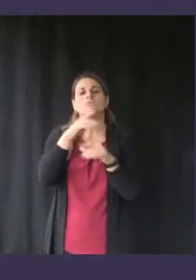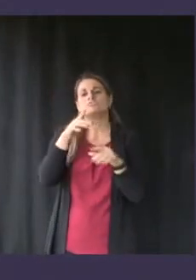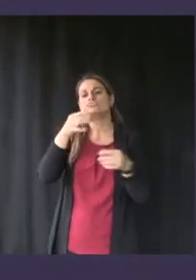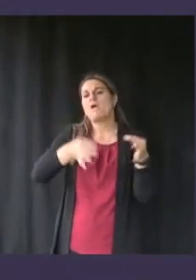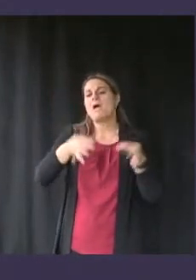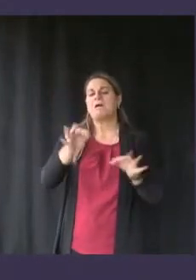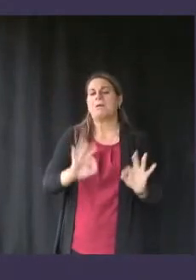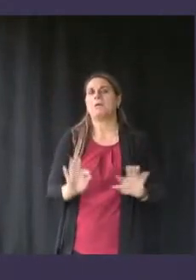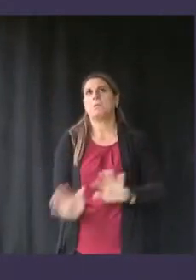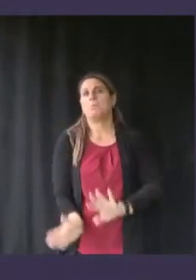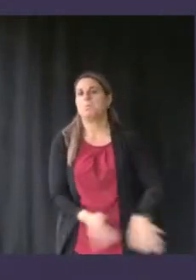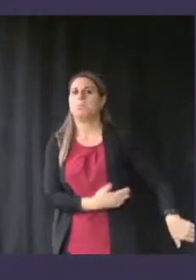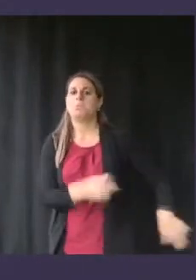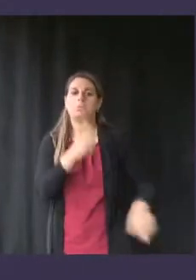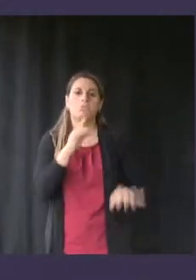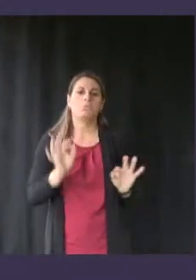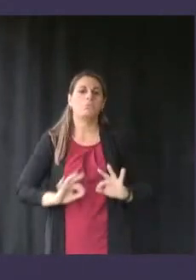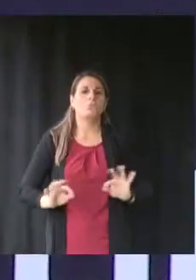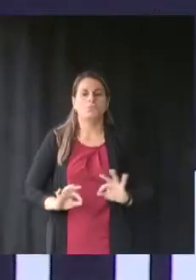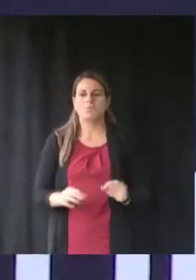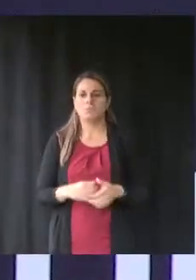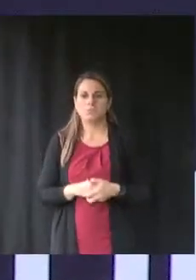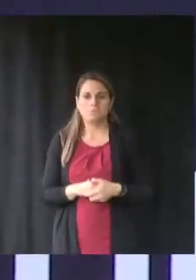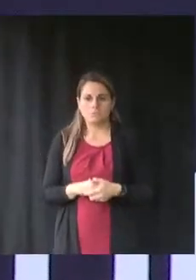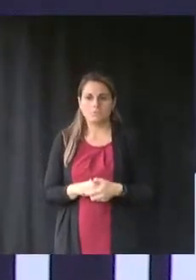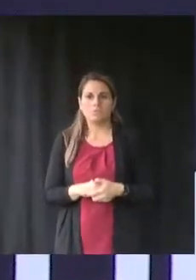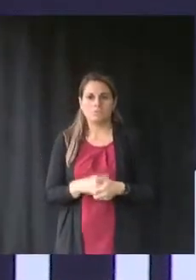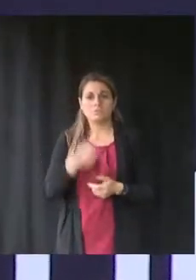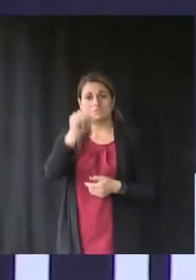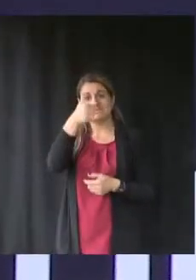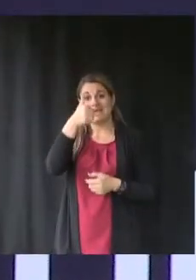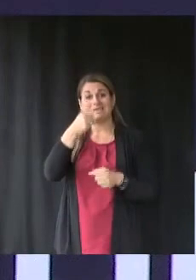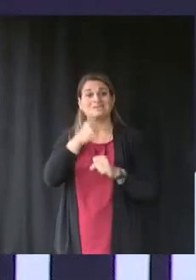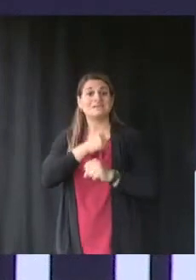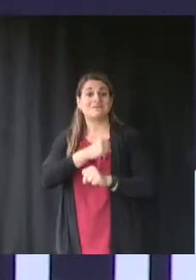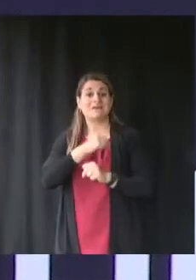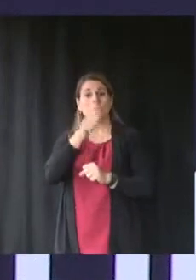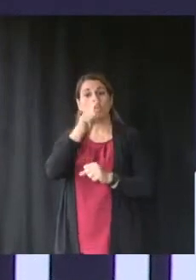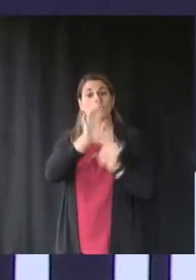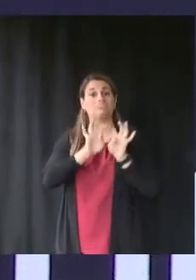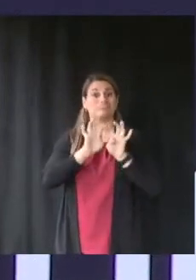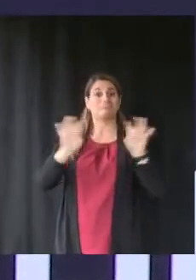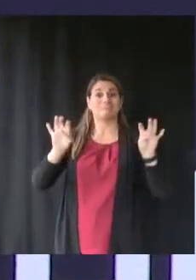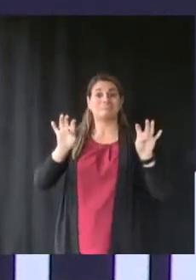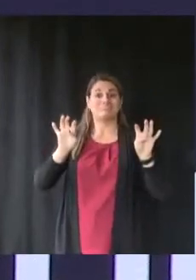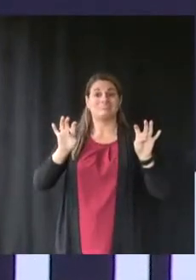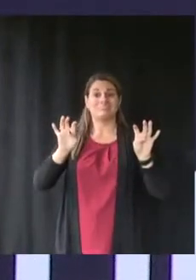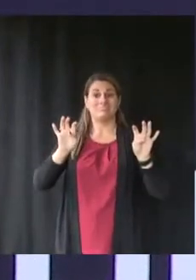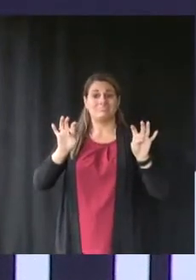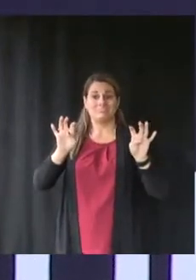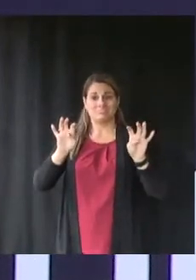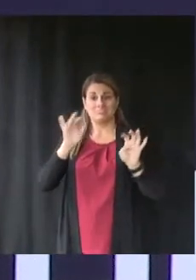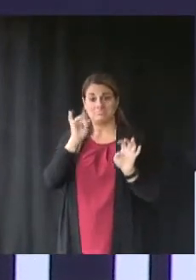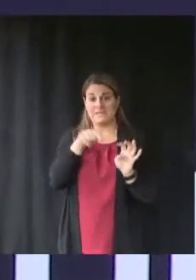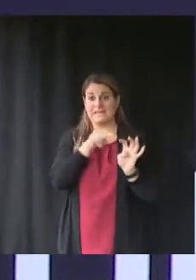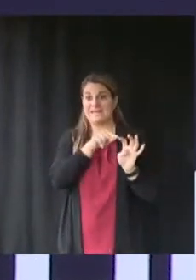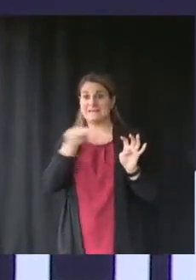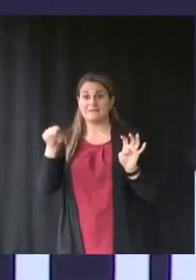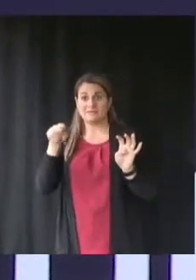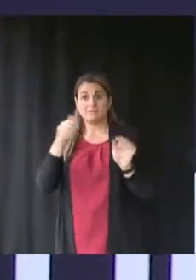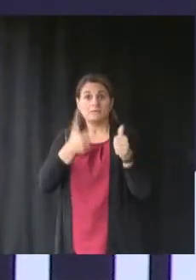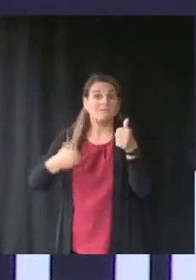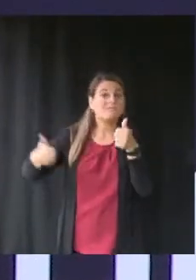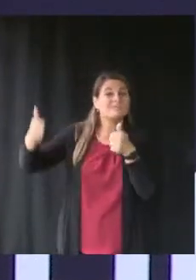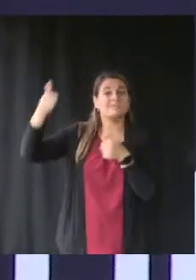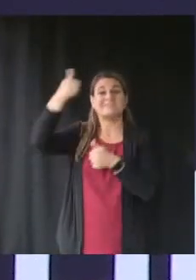Nuremberg. 10 of the defendants on October 16th, 1946, senior Nazi leaders, would